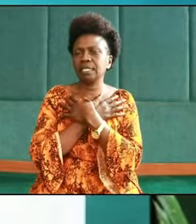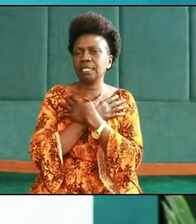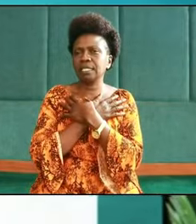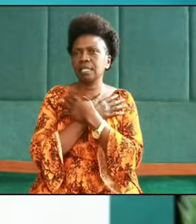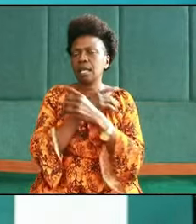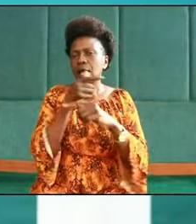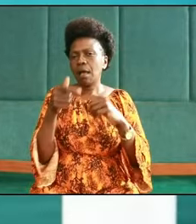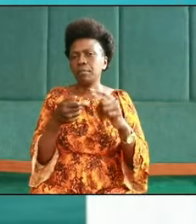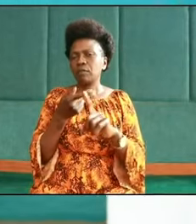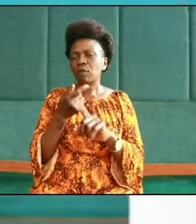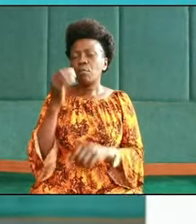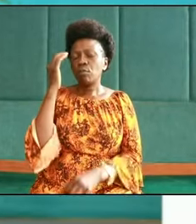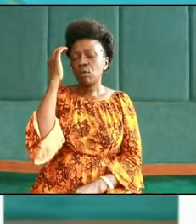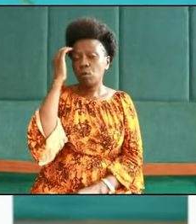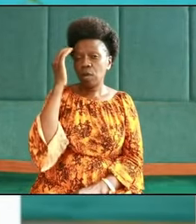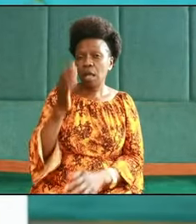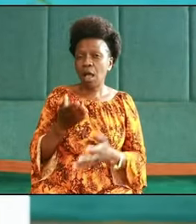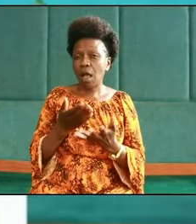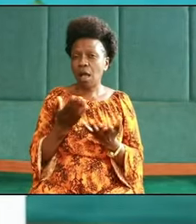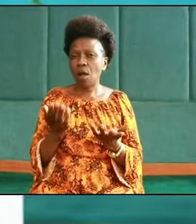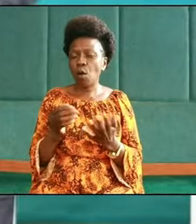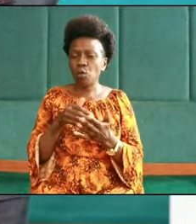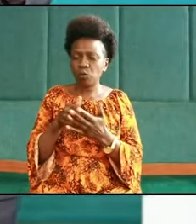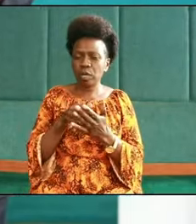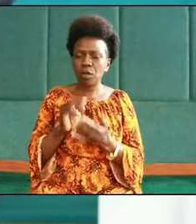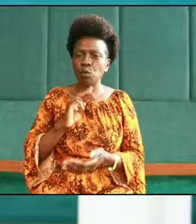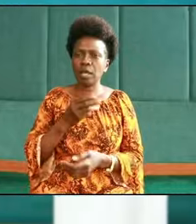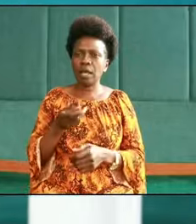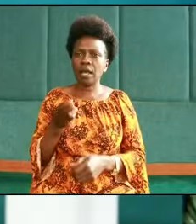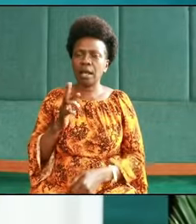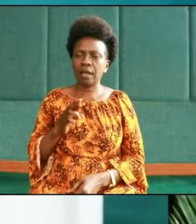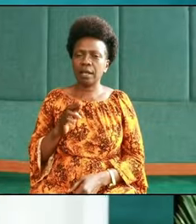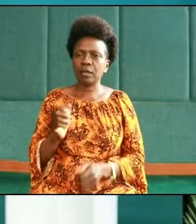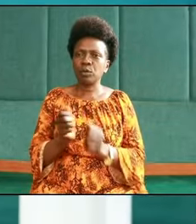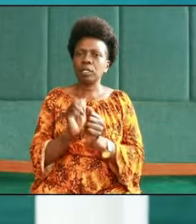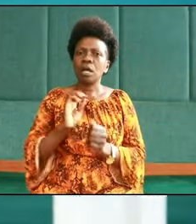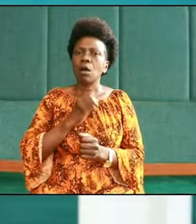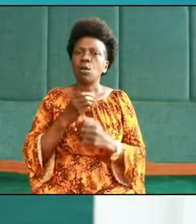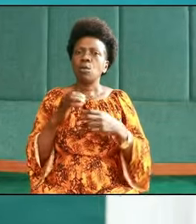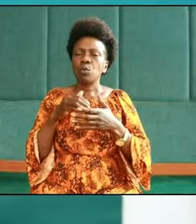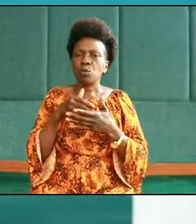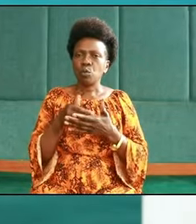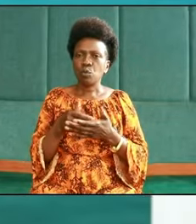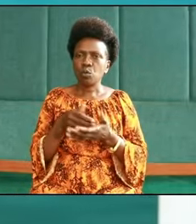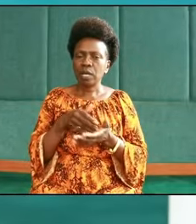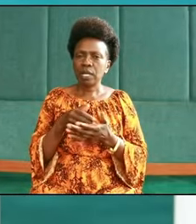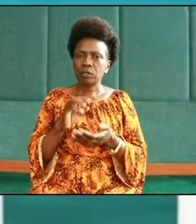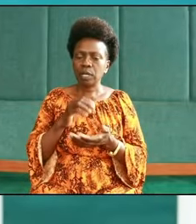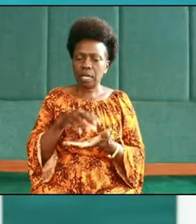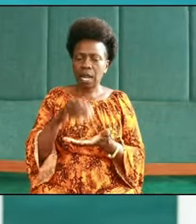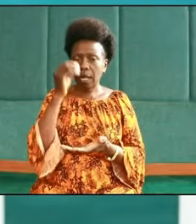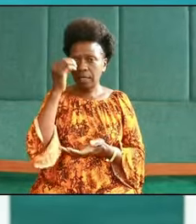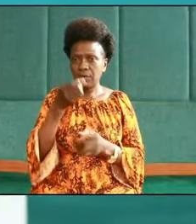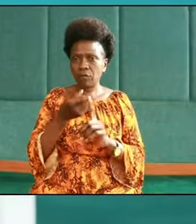comes from knowing how weak we are, and with our weakness, we run to him who can give